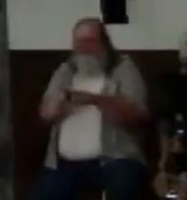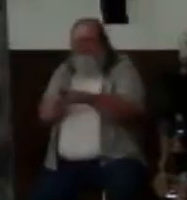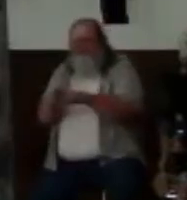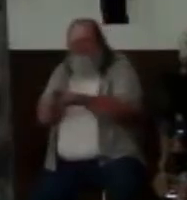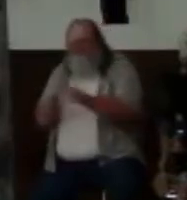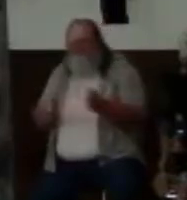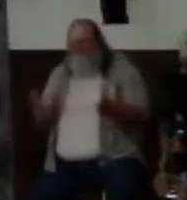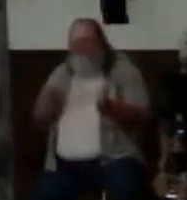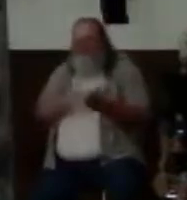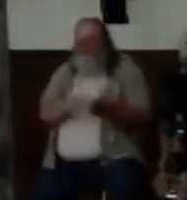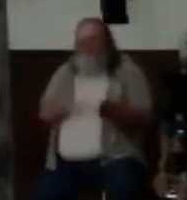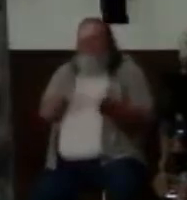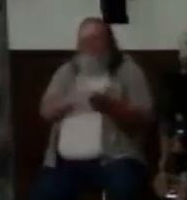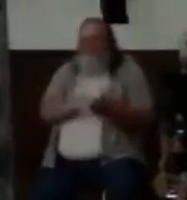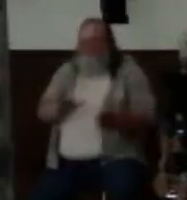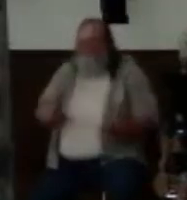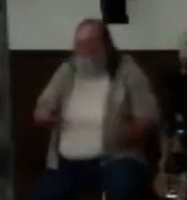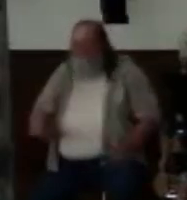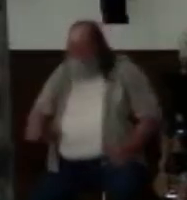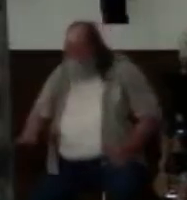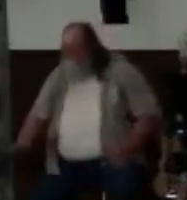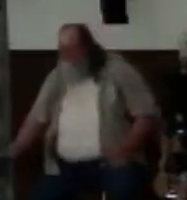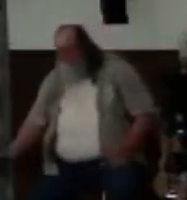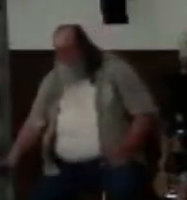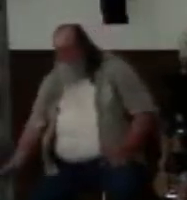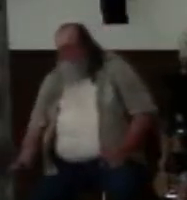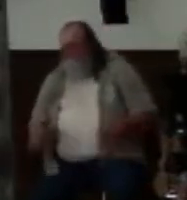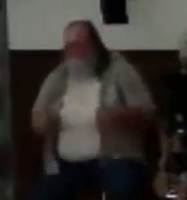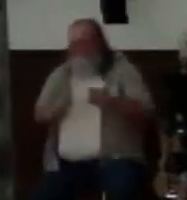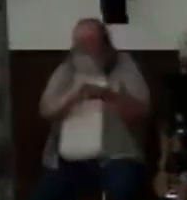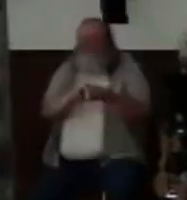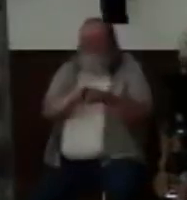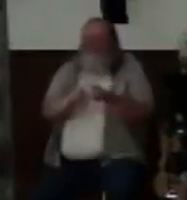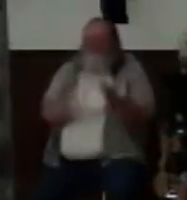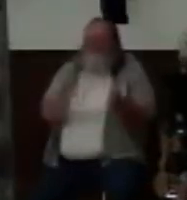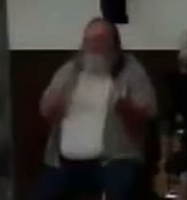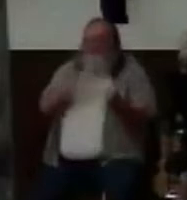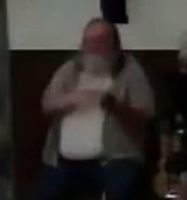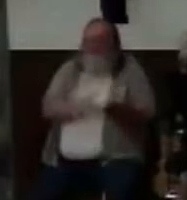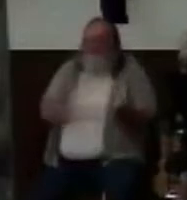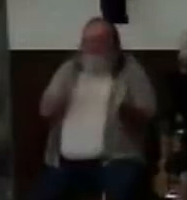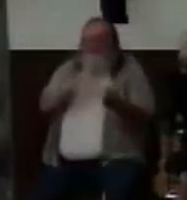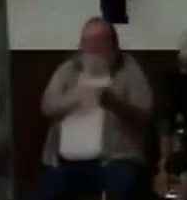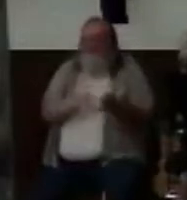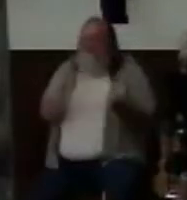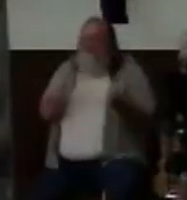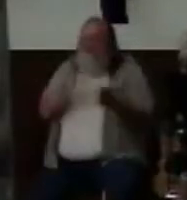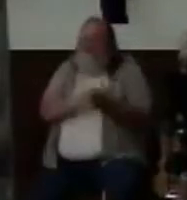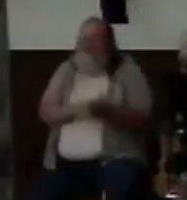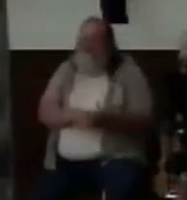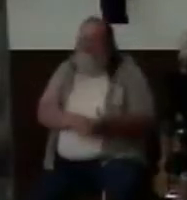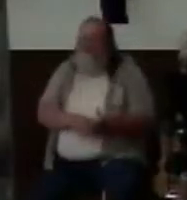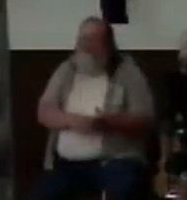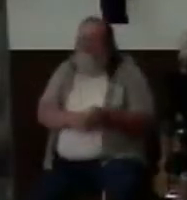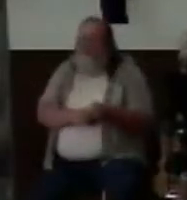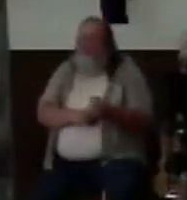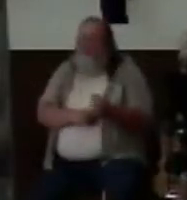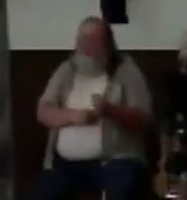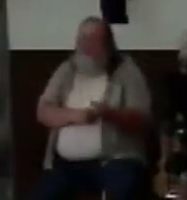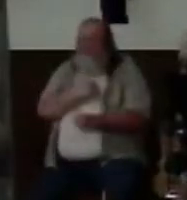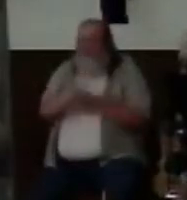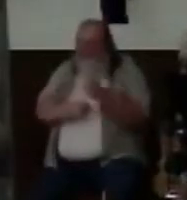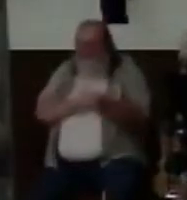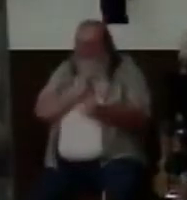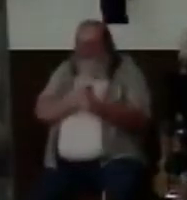Their children would carry on the traditions of the people. The years of oppression were upon them.